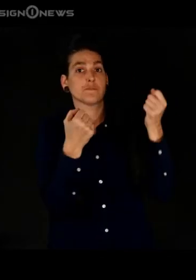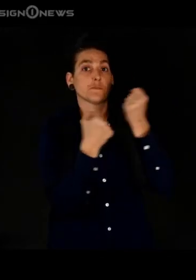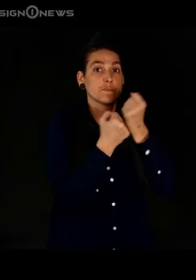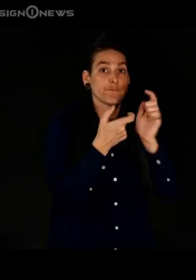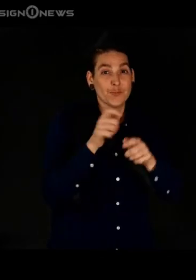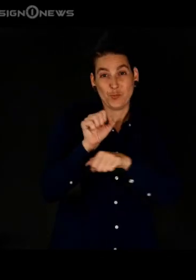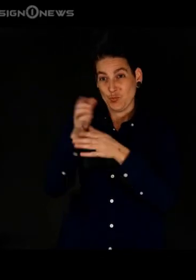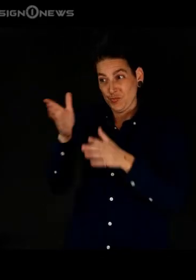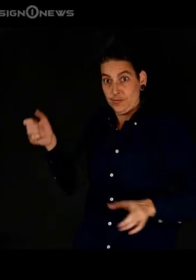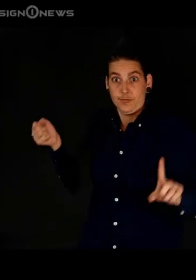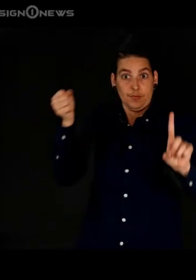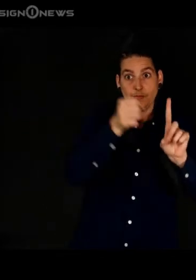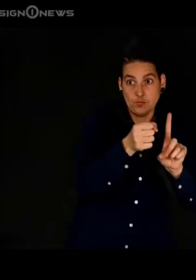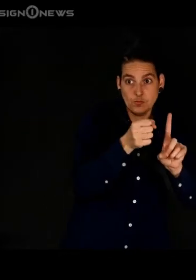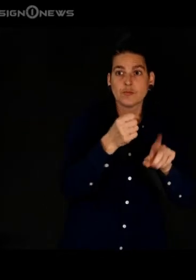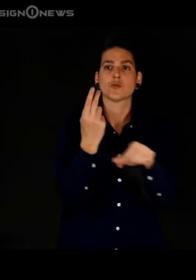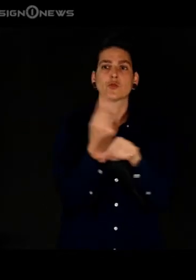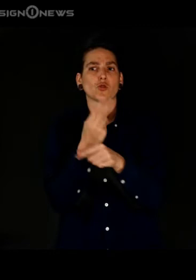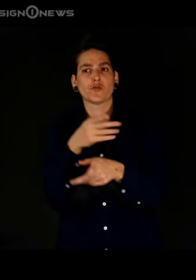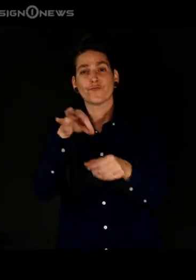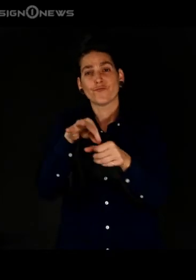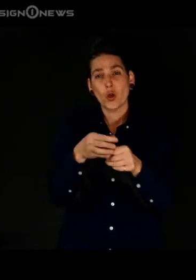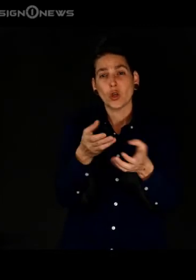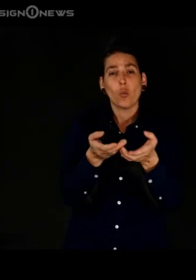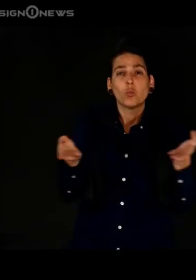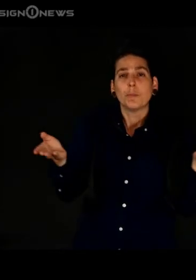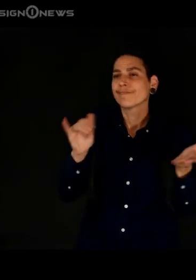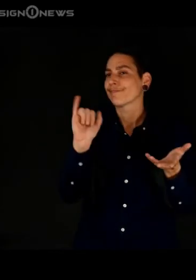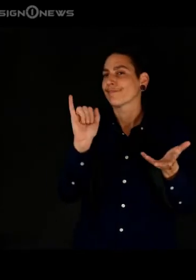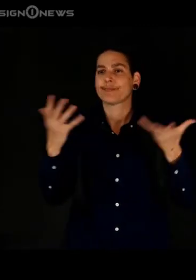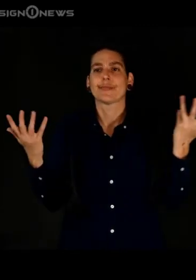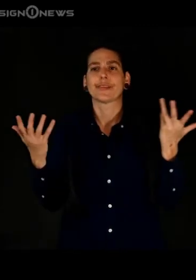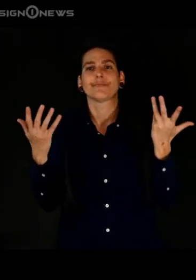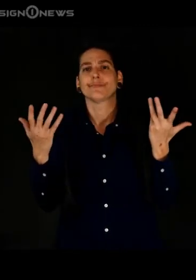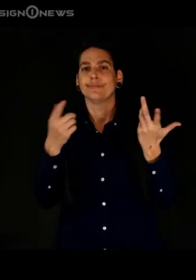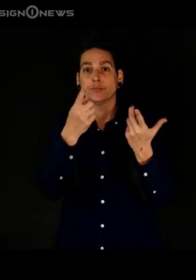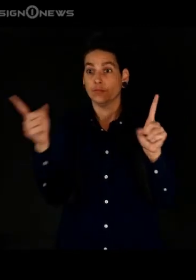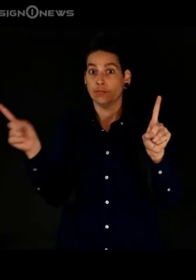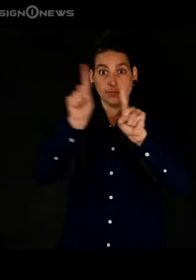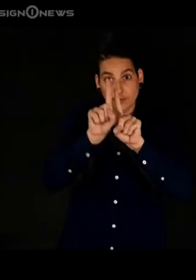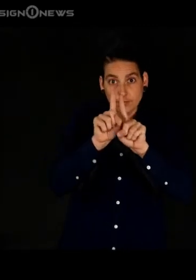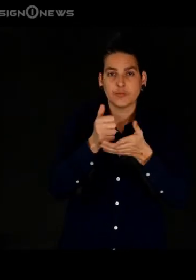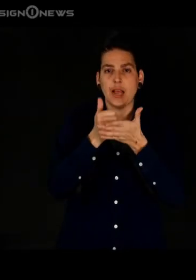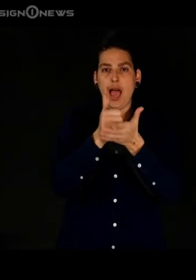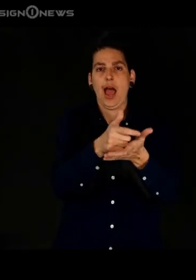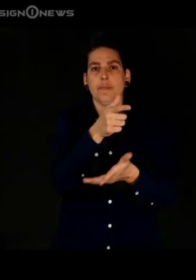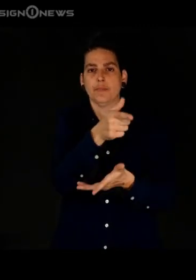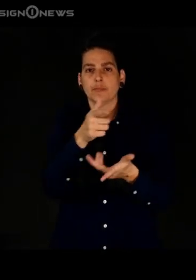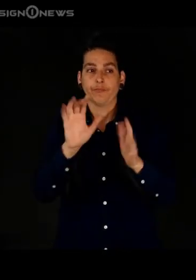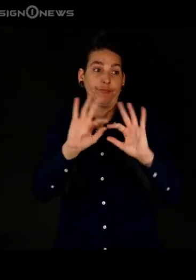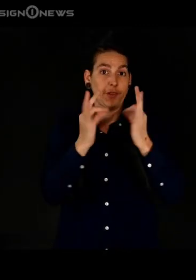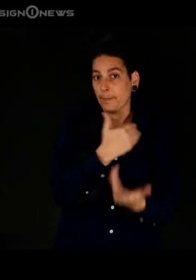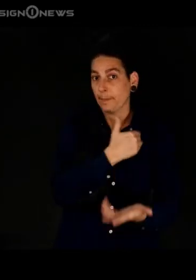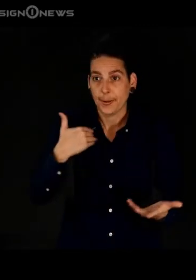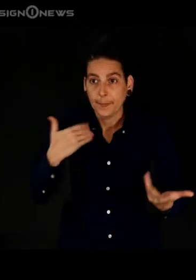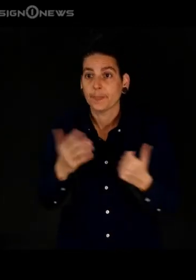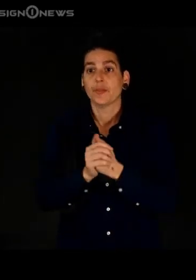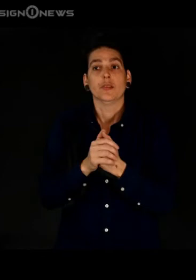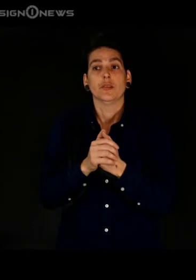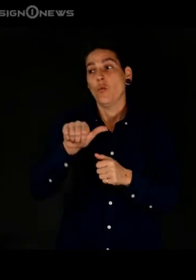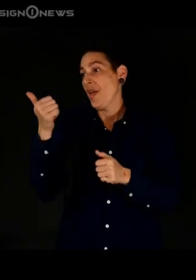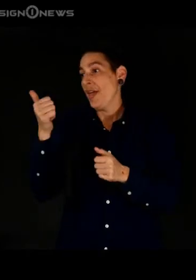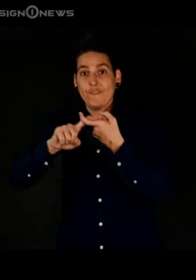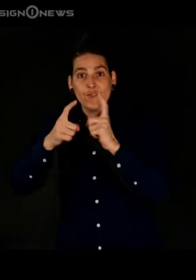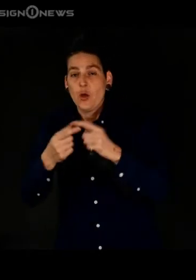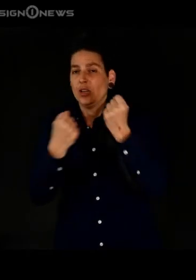polling place to use voting equipment. Bring someone with you to help you vote, like a family member, friend, or other